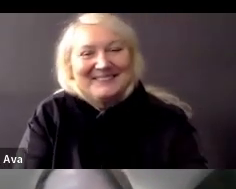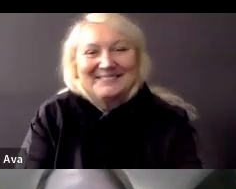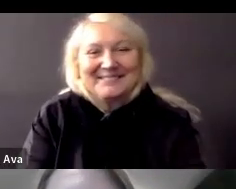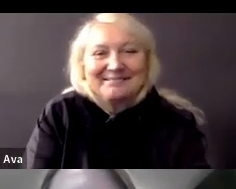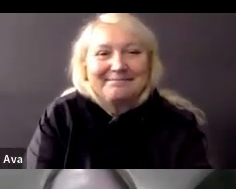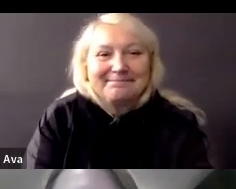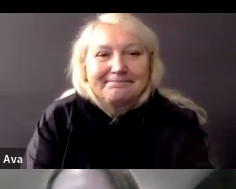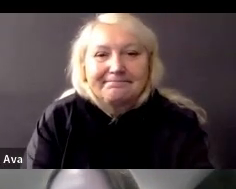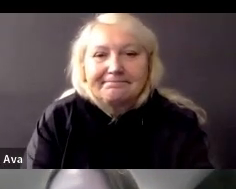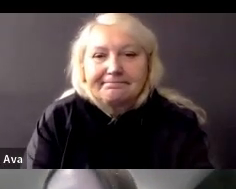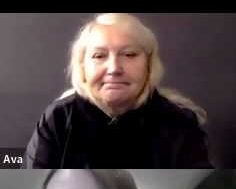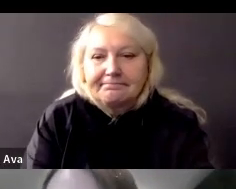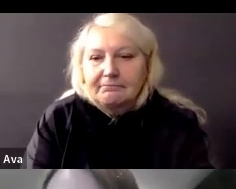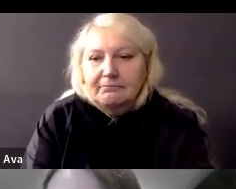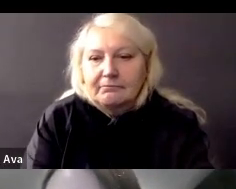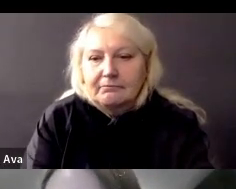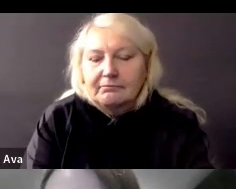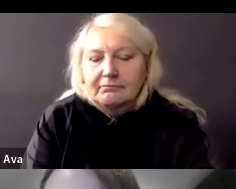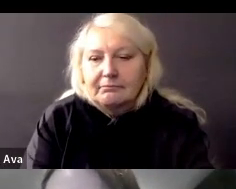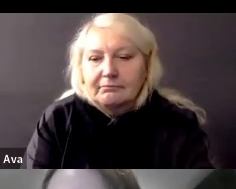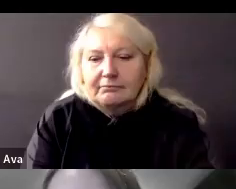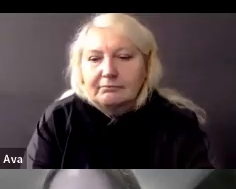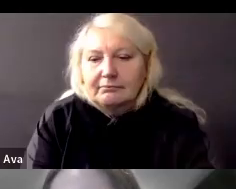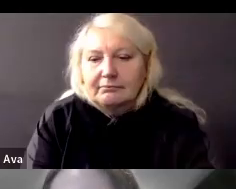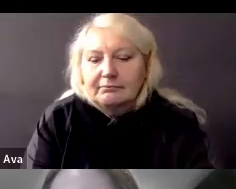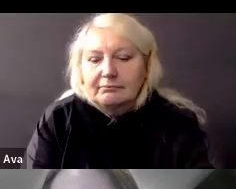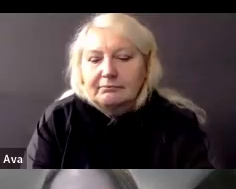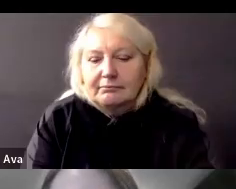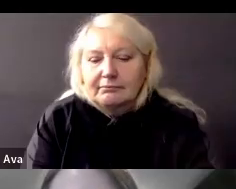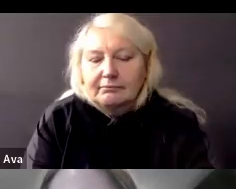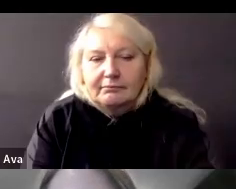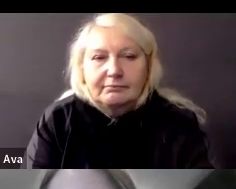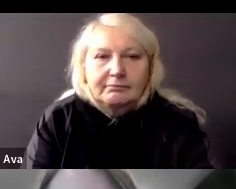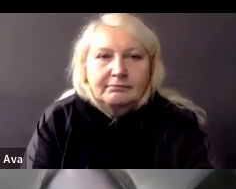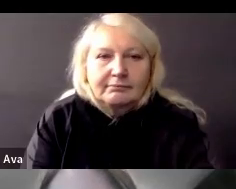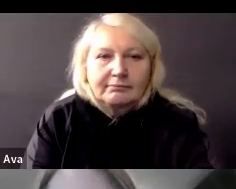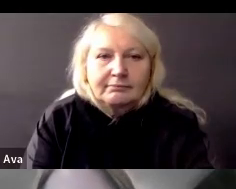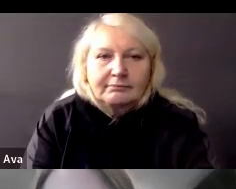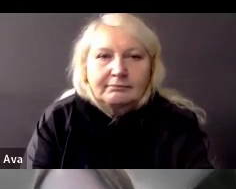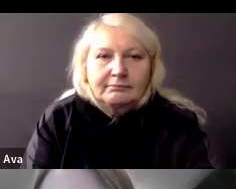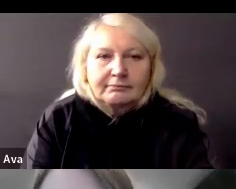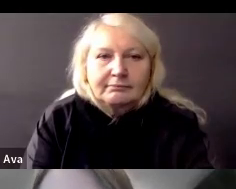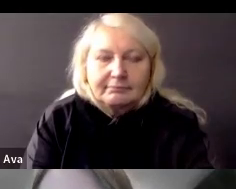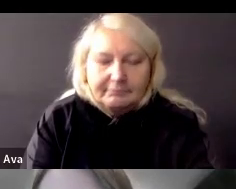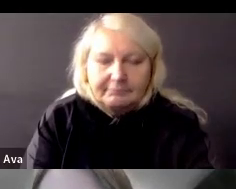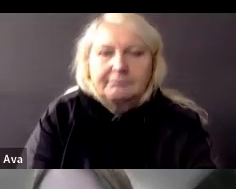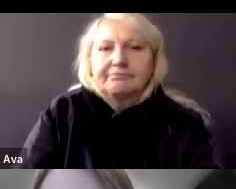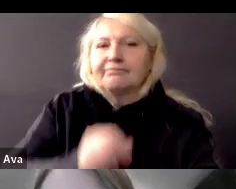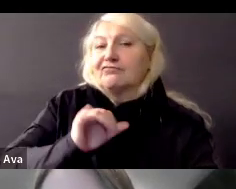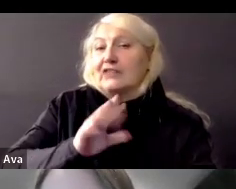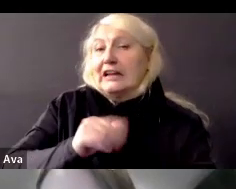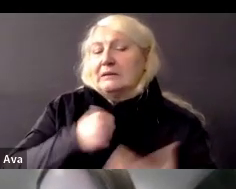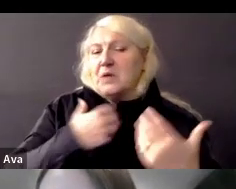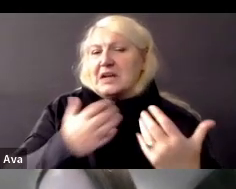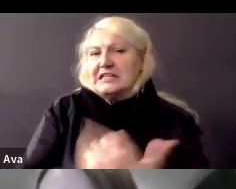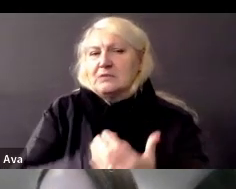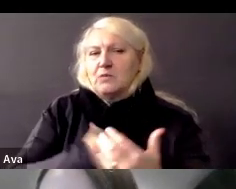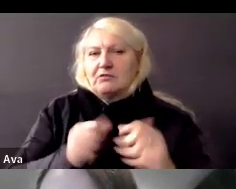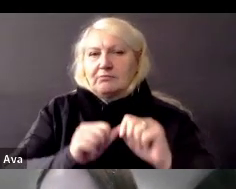Okay. So we wanted to do a bit of a poll question or